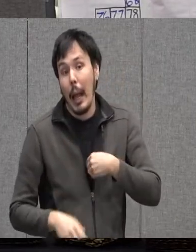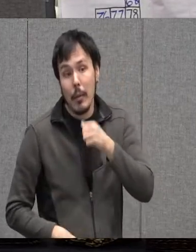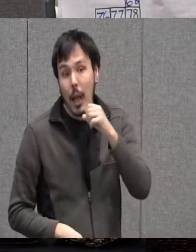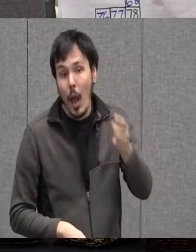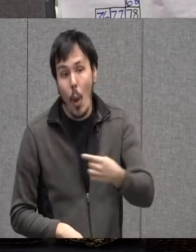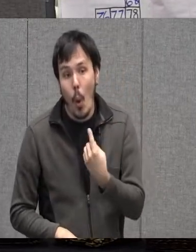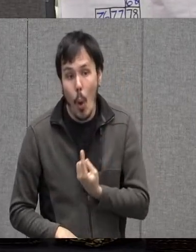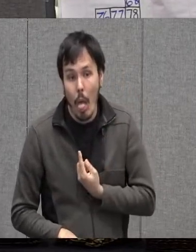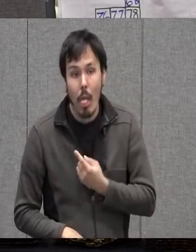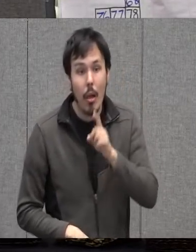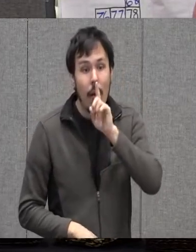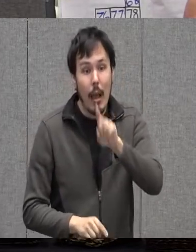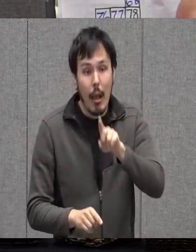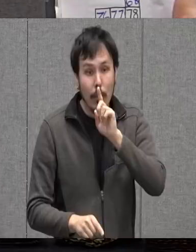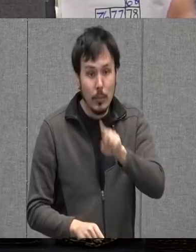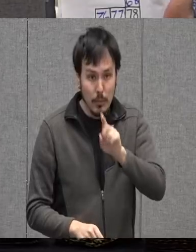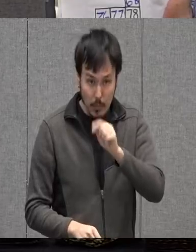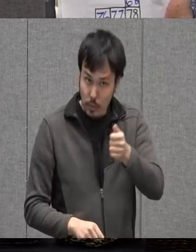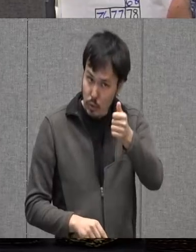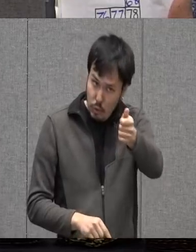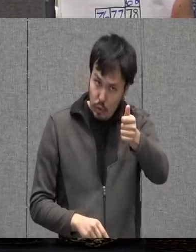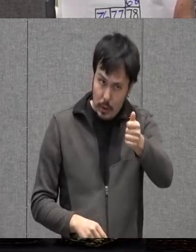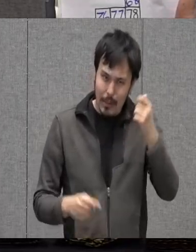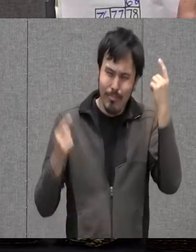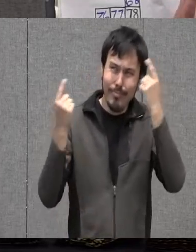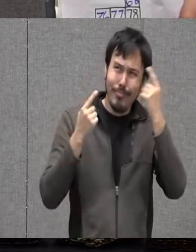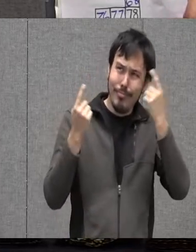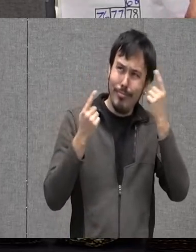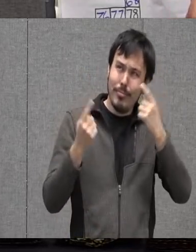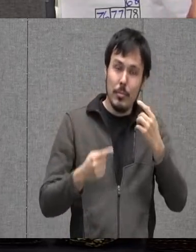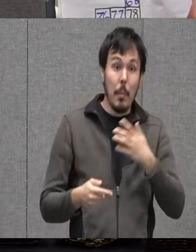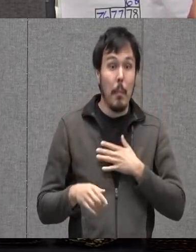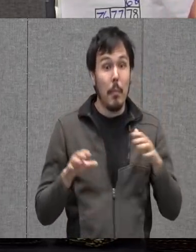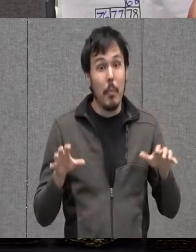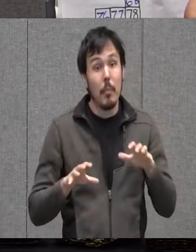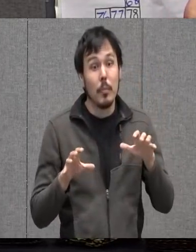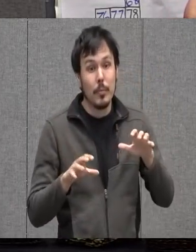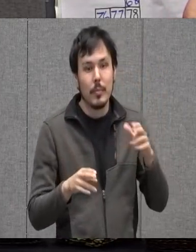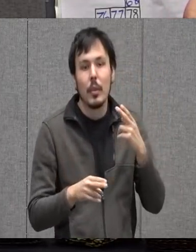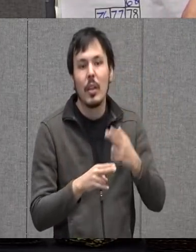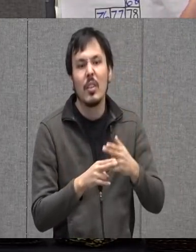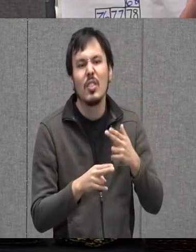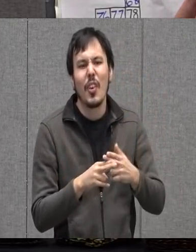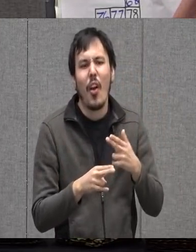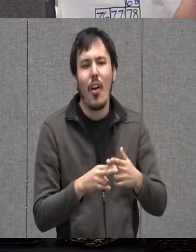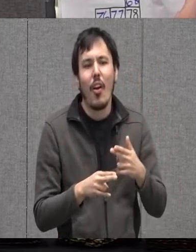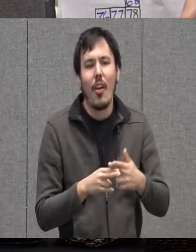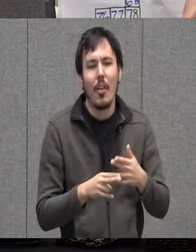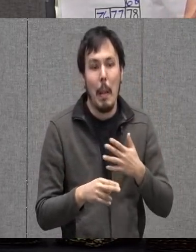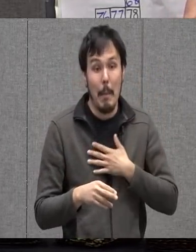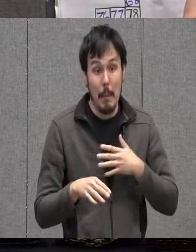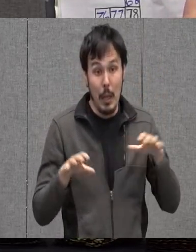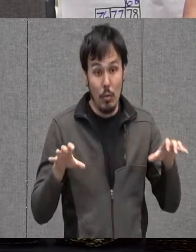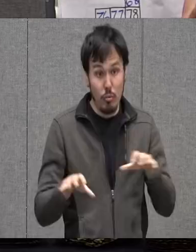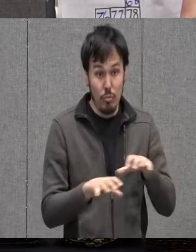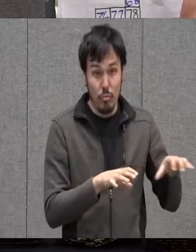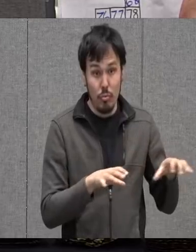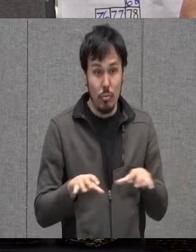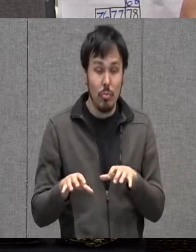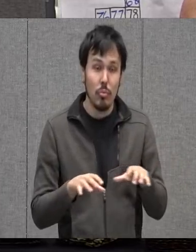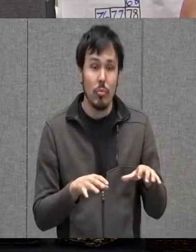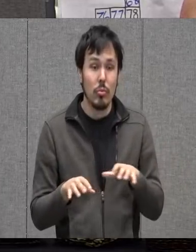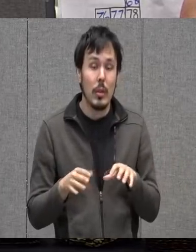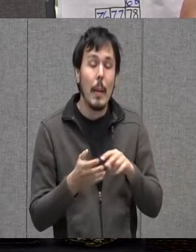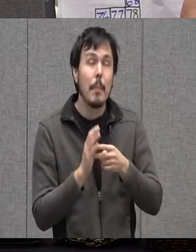the math. And remember, what I'm doing is what I call teacher talk. So I'm trying to show you how I